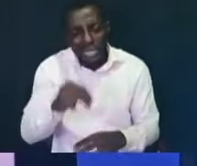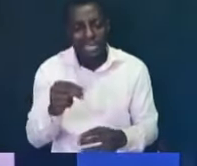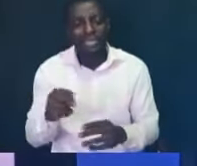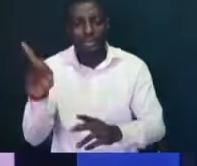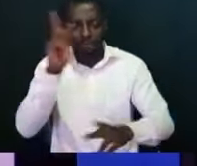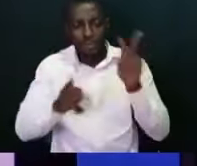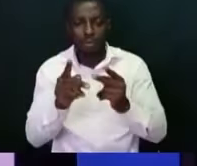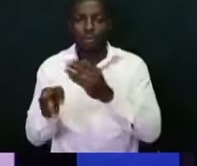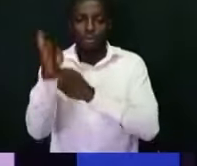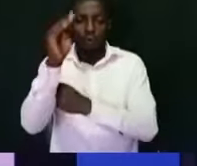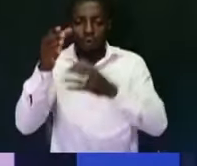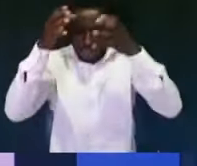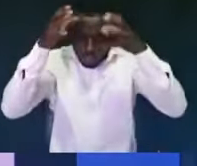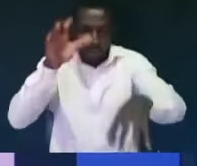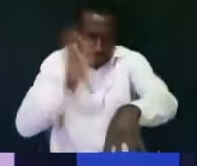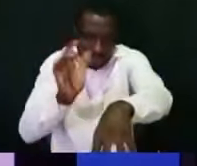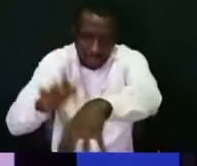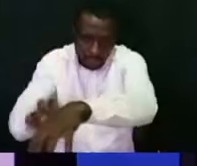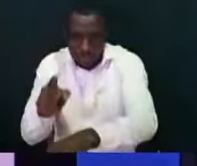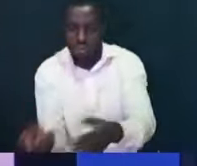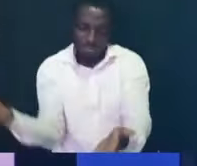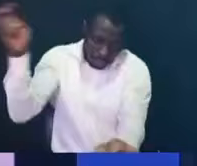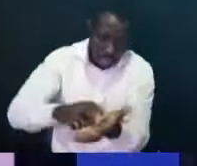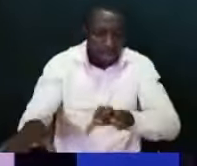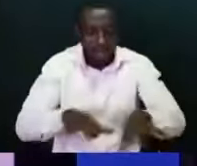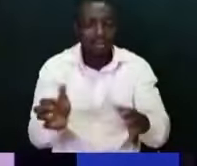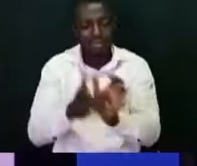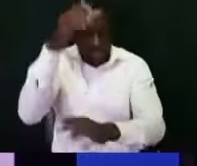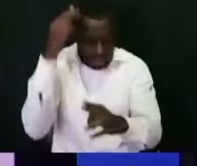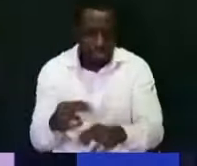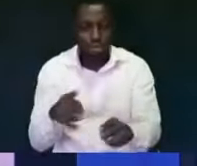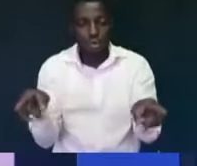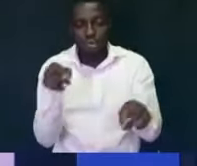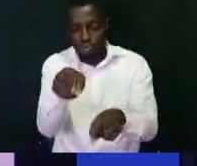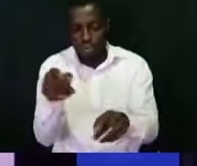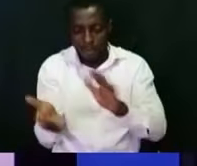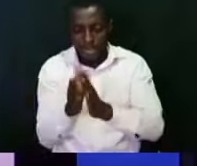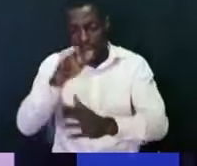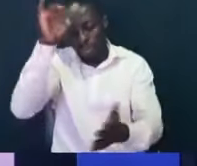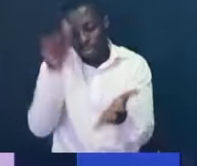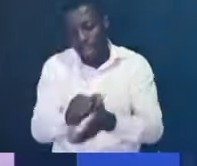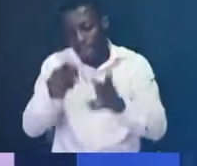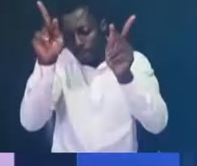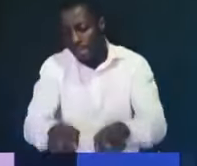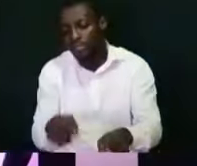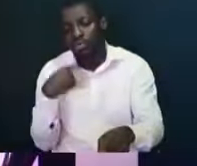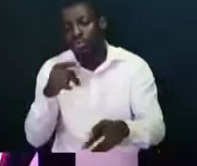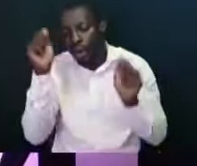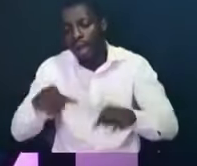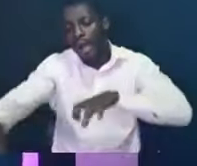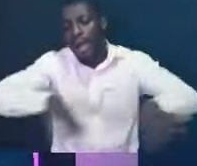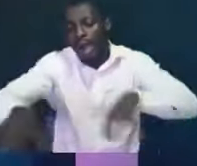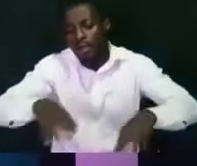Lord cause you to arise to be that kind of a man you see the will